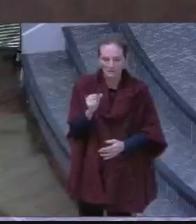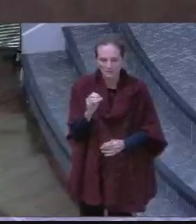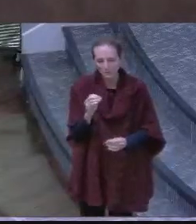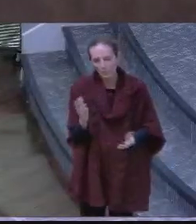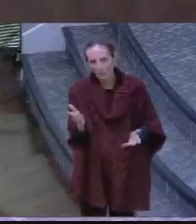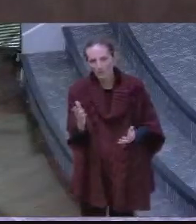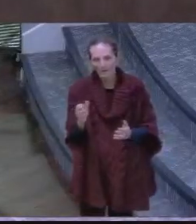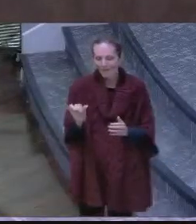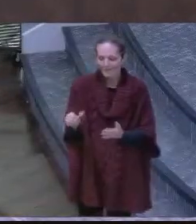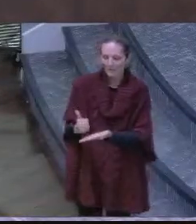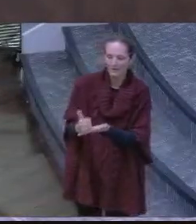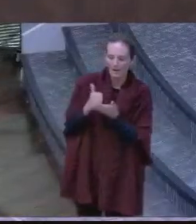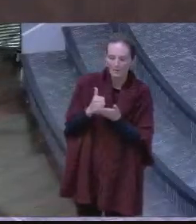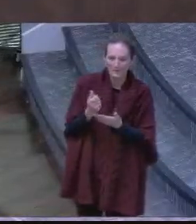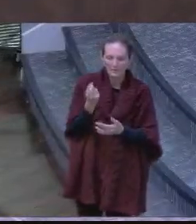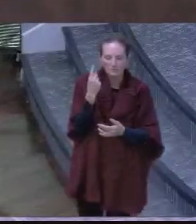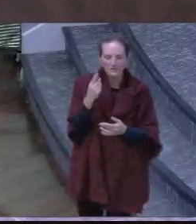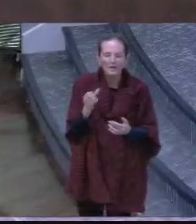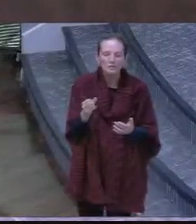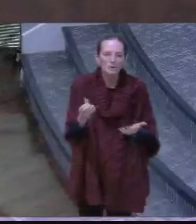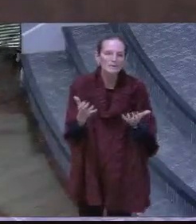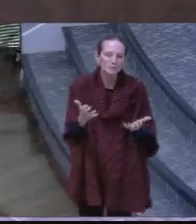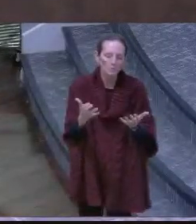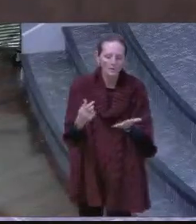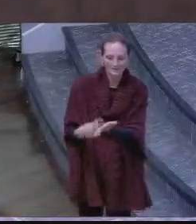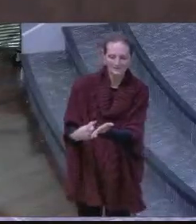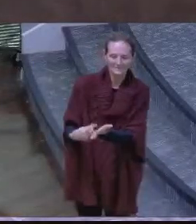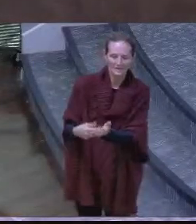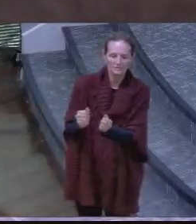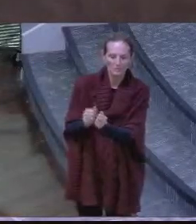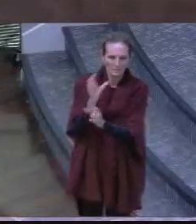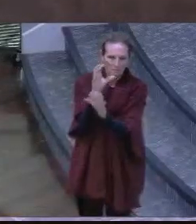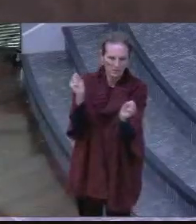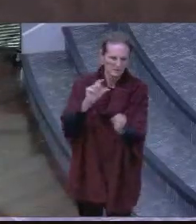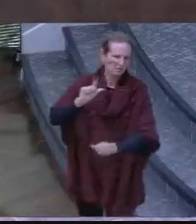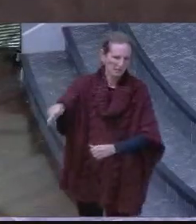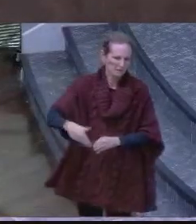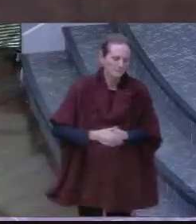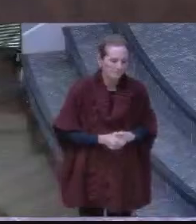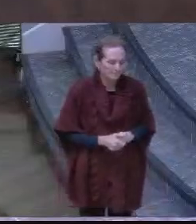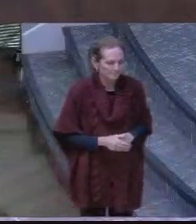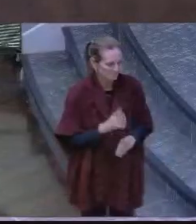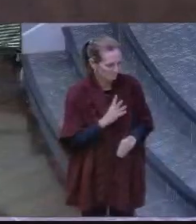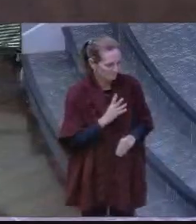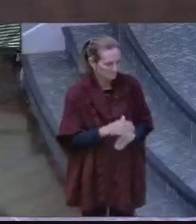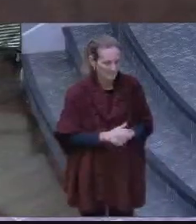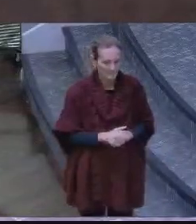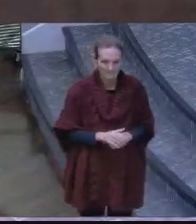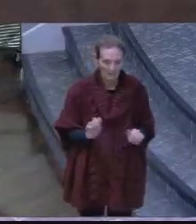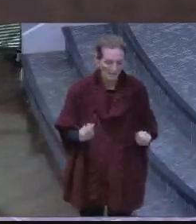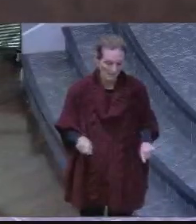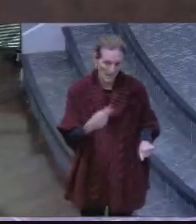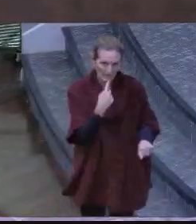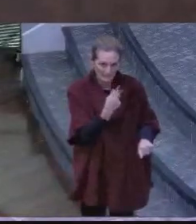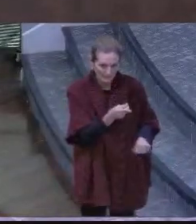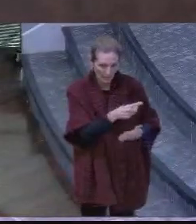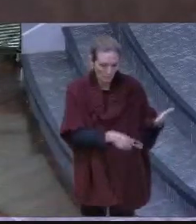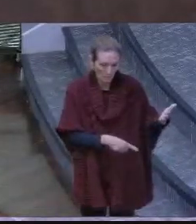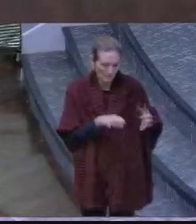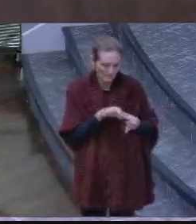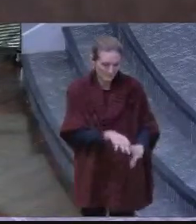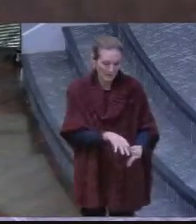maybe help me understand a little bit more what we're dealing with. Okay, I can tell you generally what it's about. Again, I'm concerned